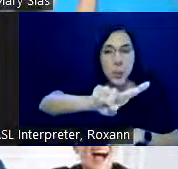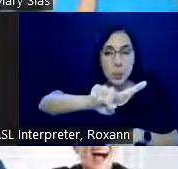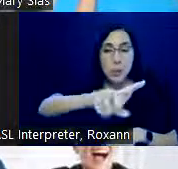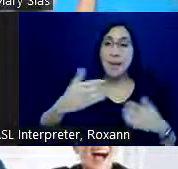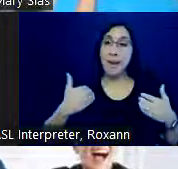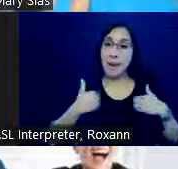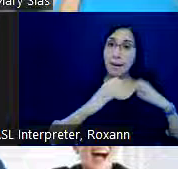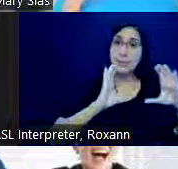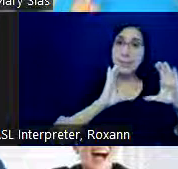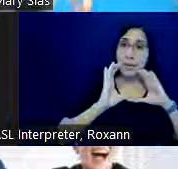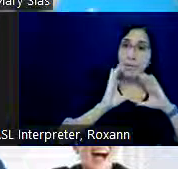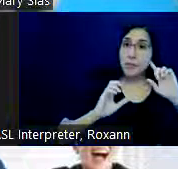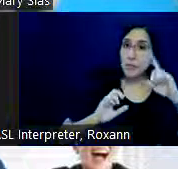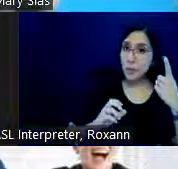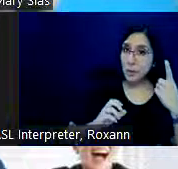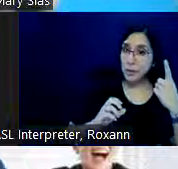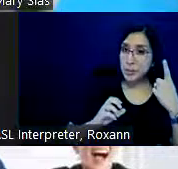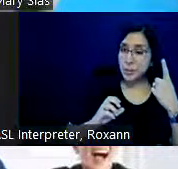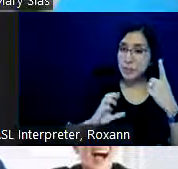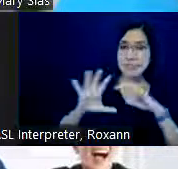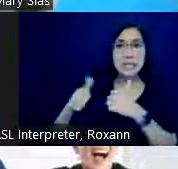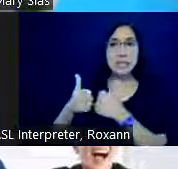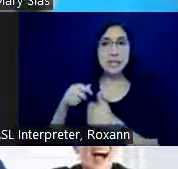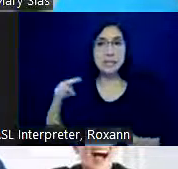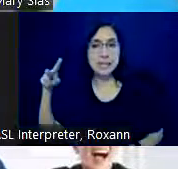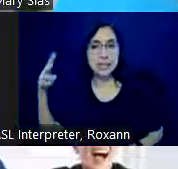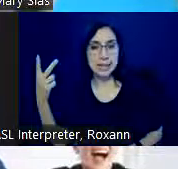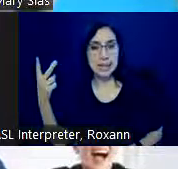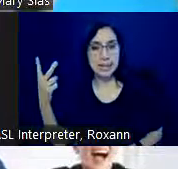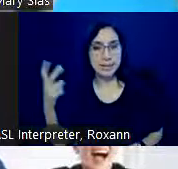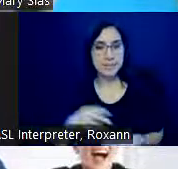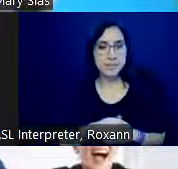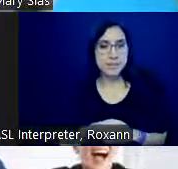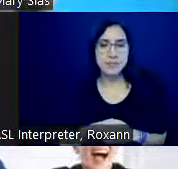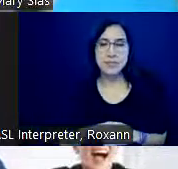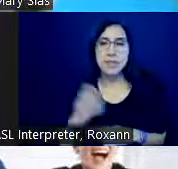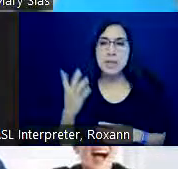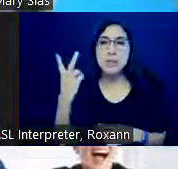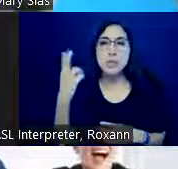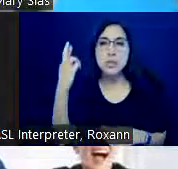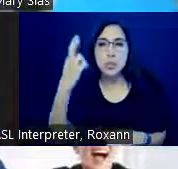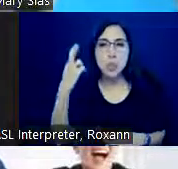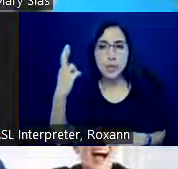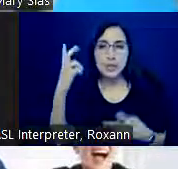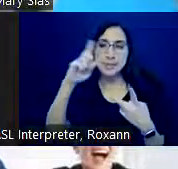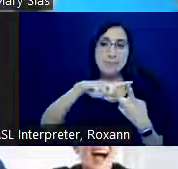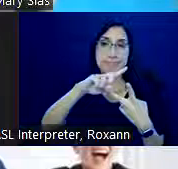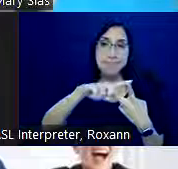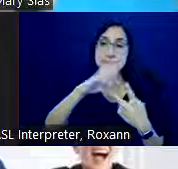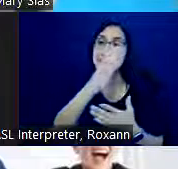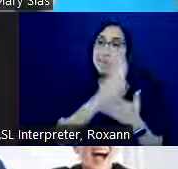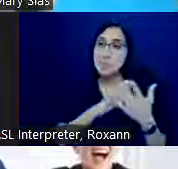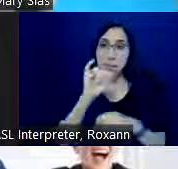second. I say this for two reasons. Number one, there are some jobs,